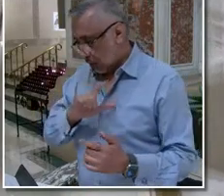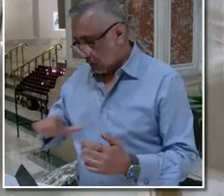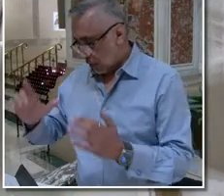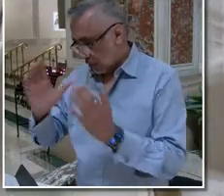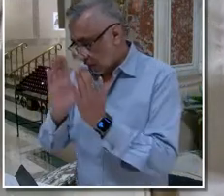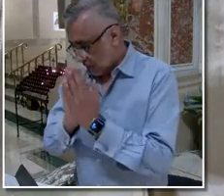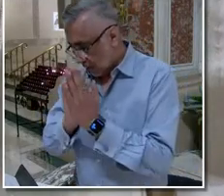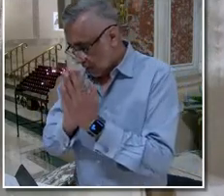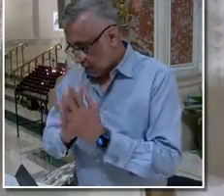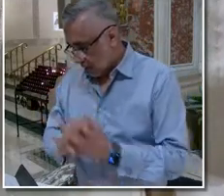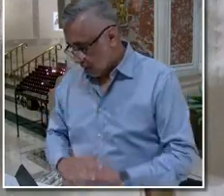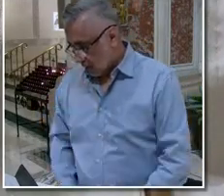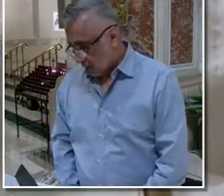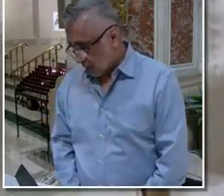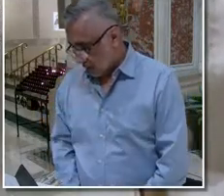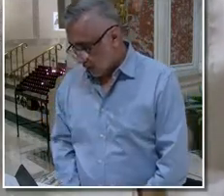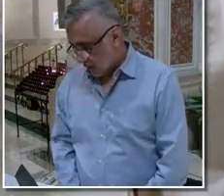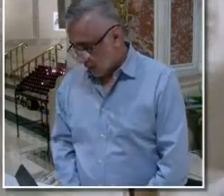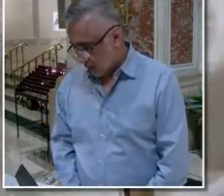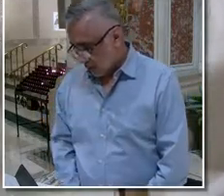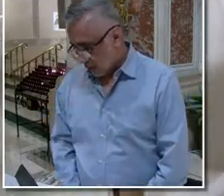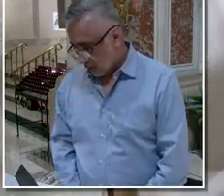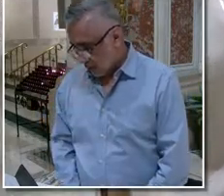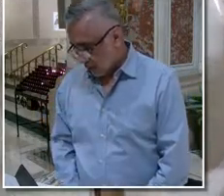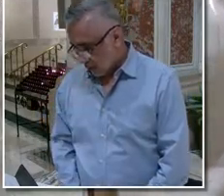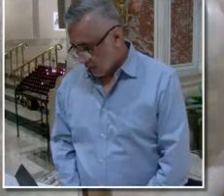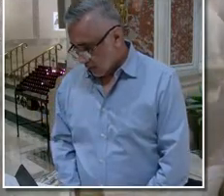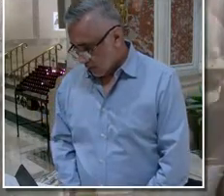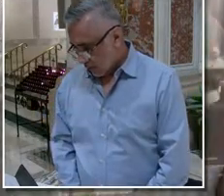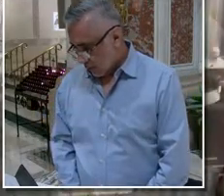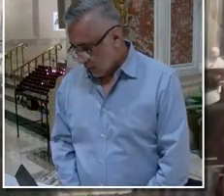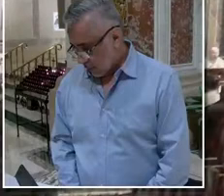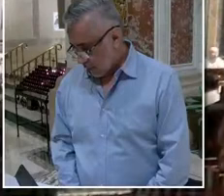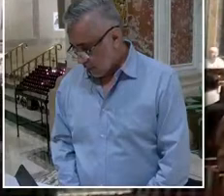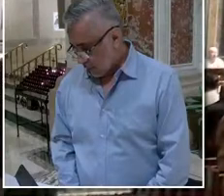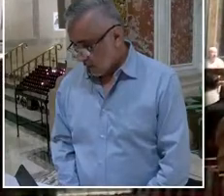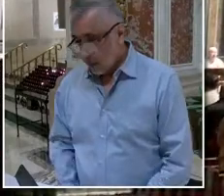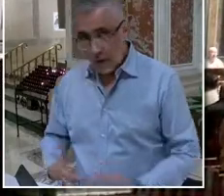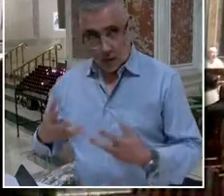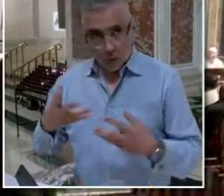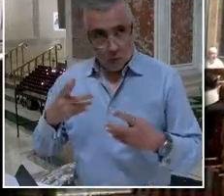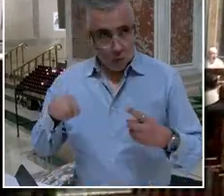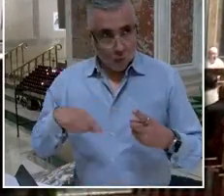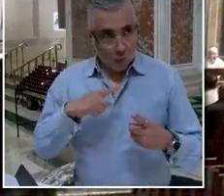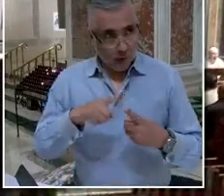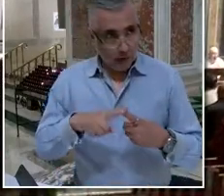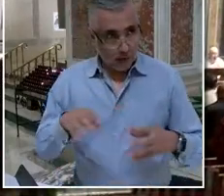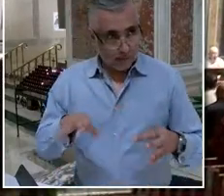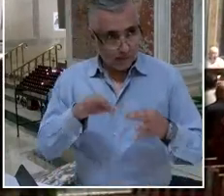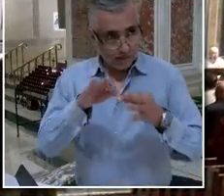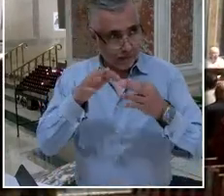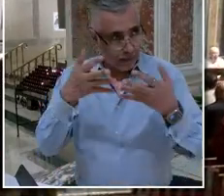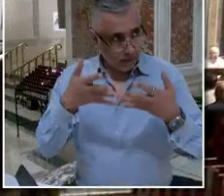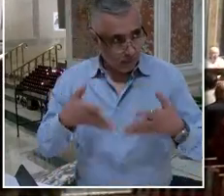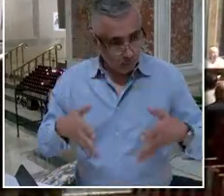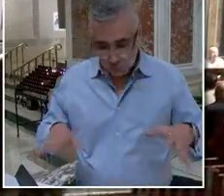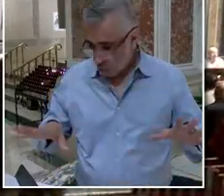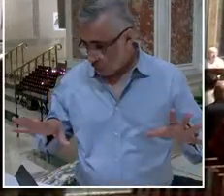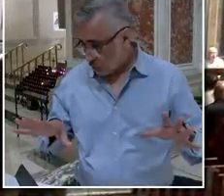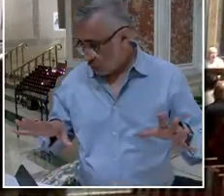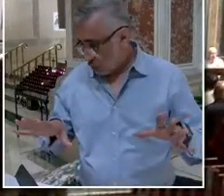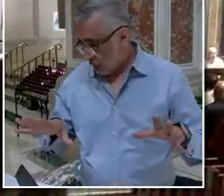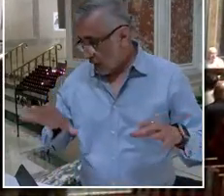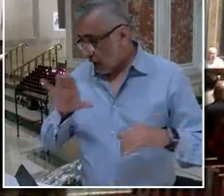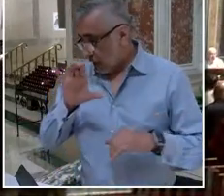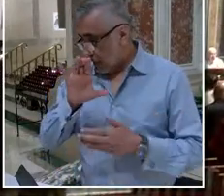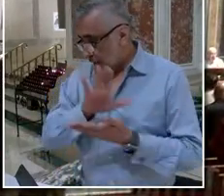Señor. Amén. After the liturgy concludes, the